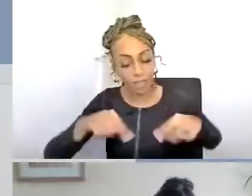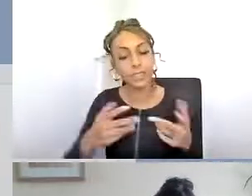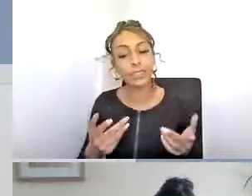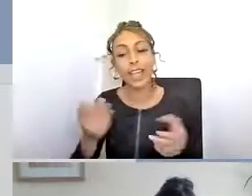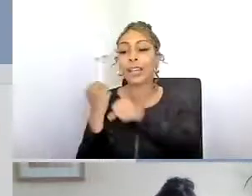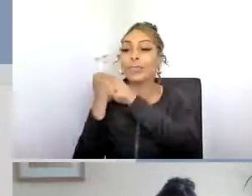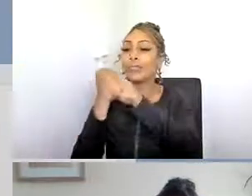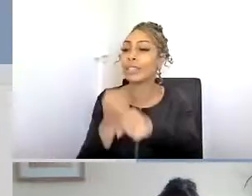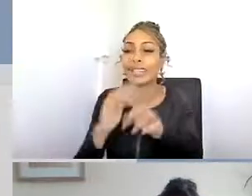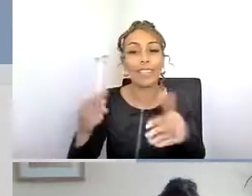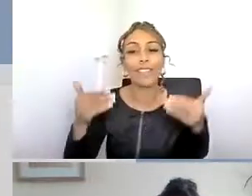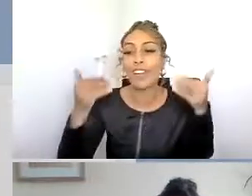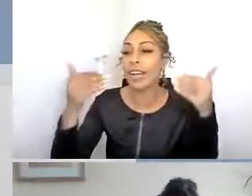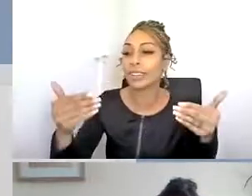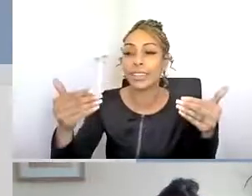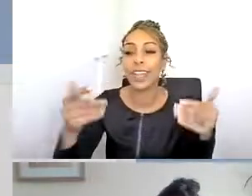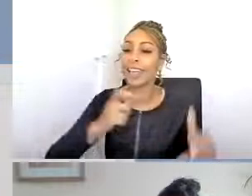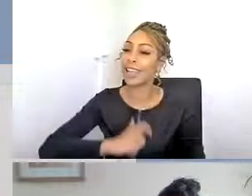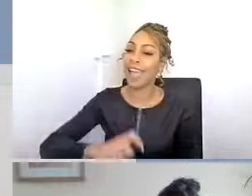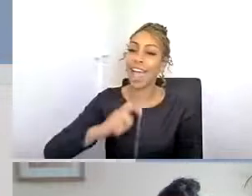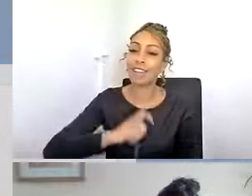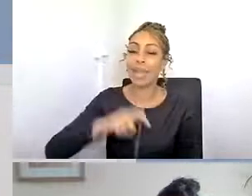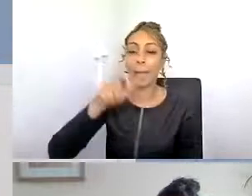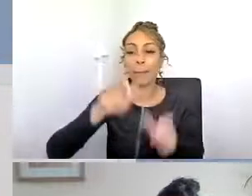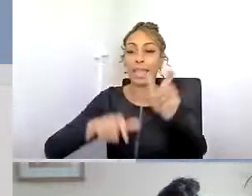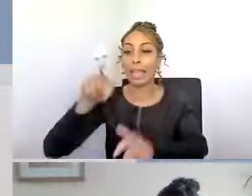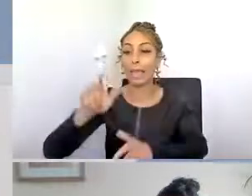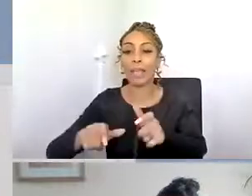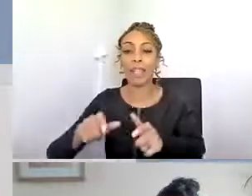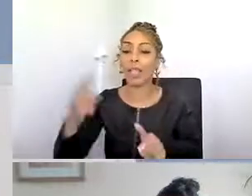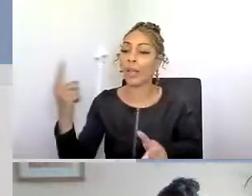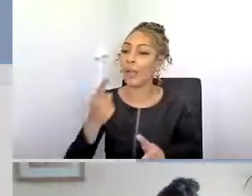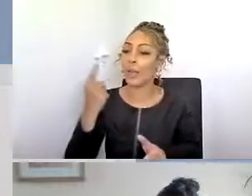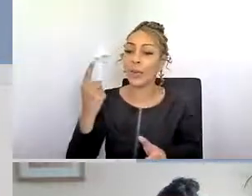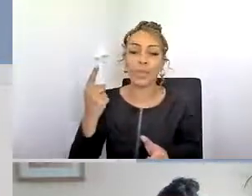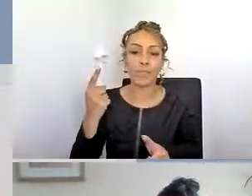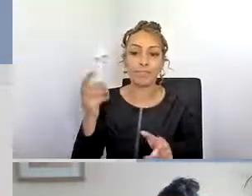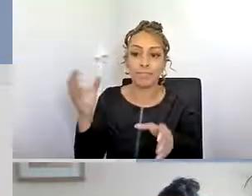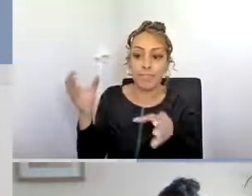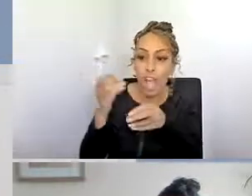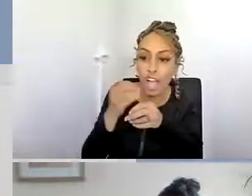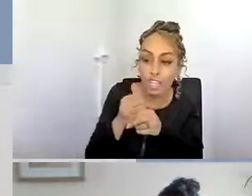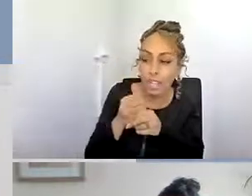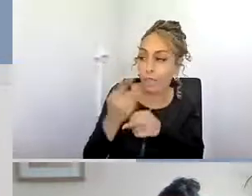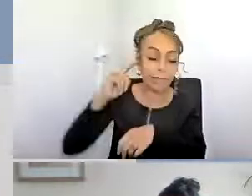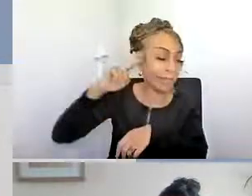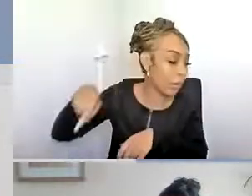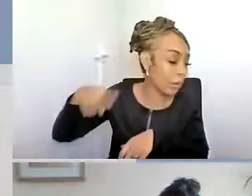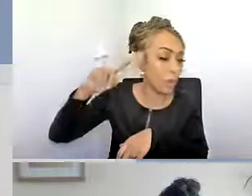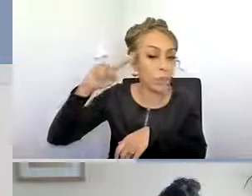brings to the forefront characters and people who have been marginalized or ignored, and